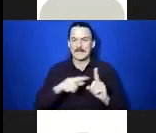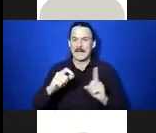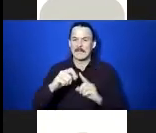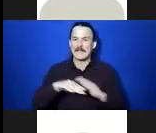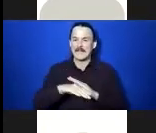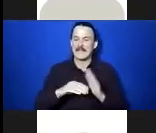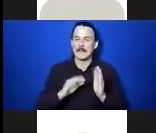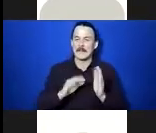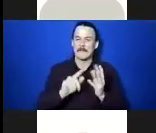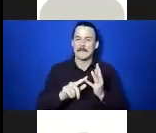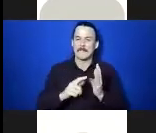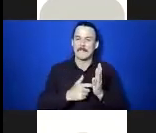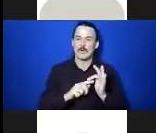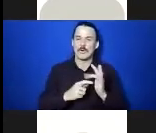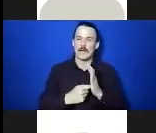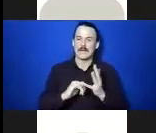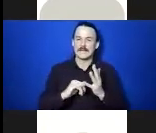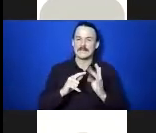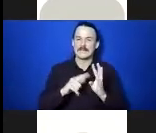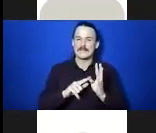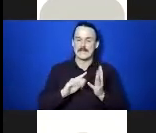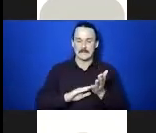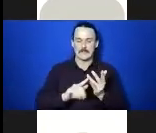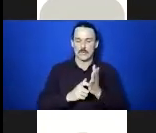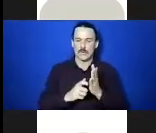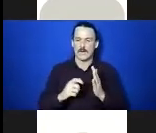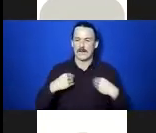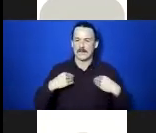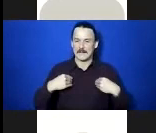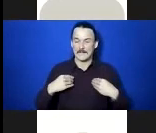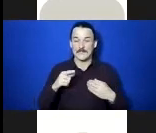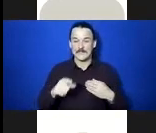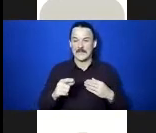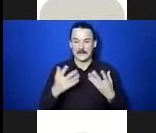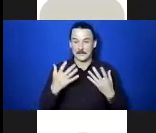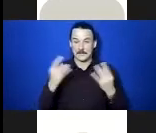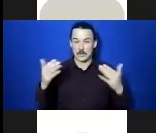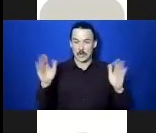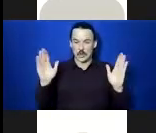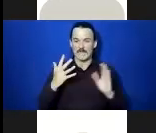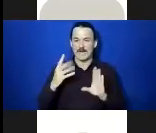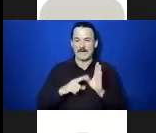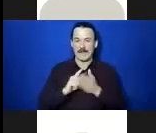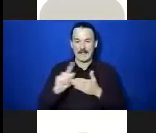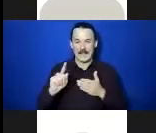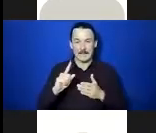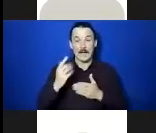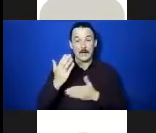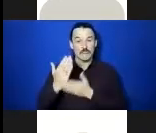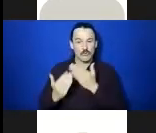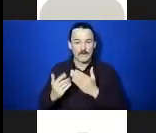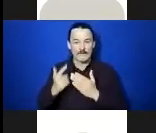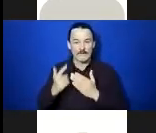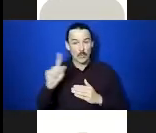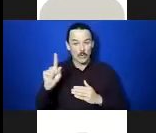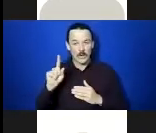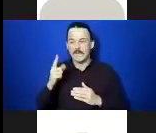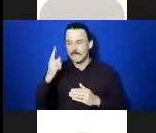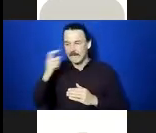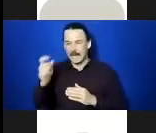in 1918, and 5 years later, a corpse was discovered that police believe to be the remains of